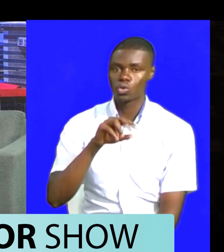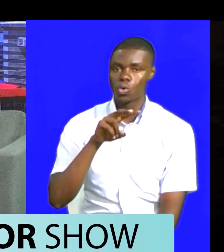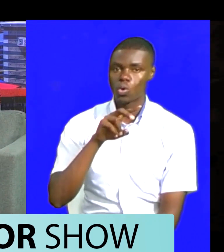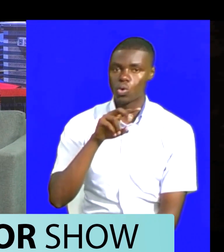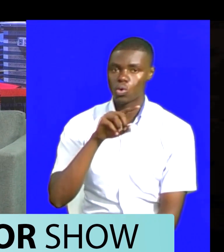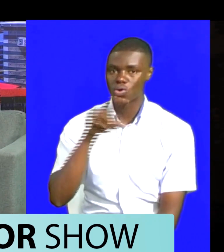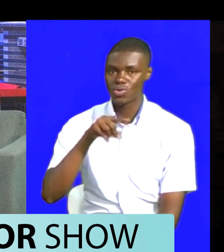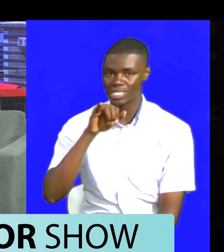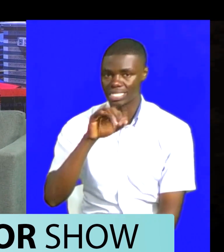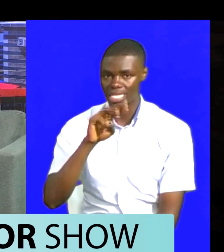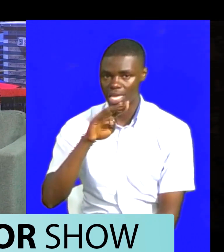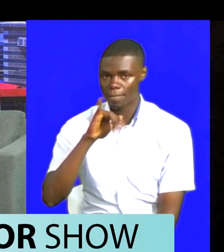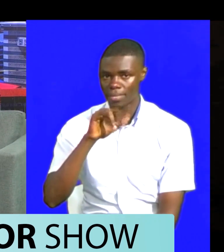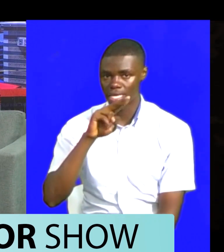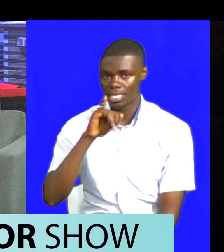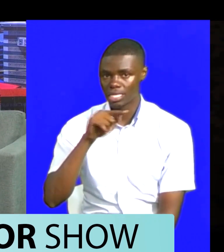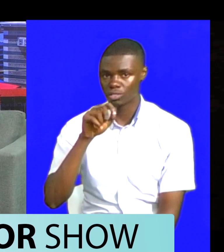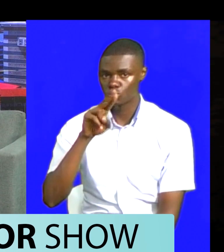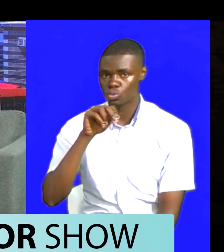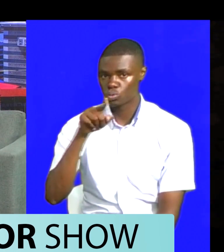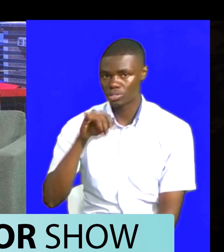also, I'm also looking upon